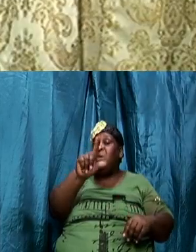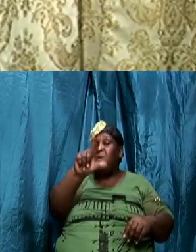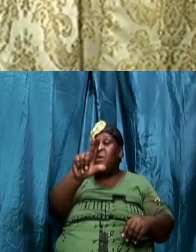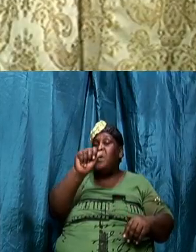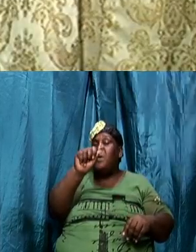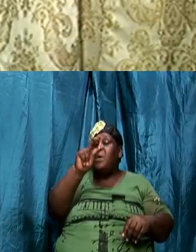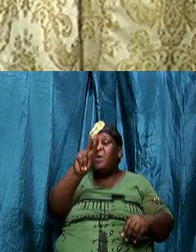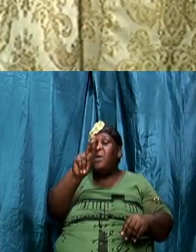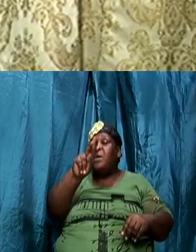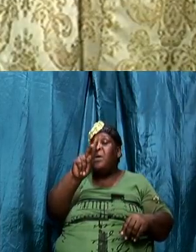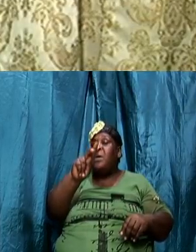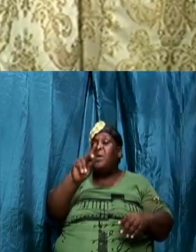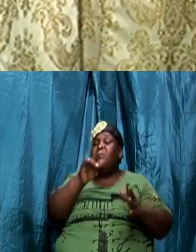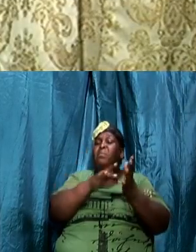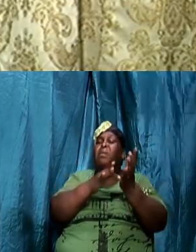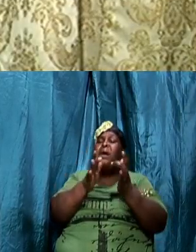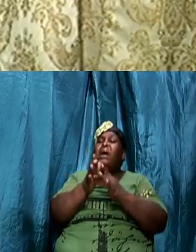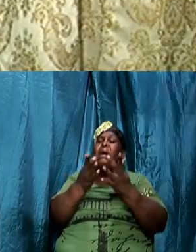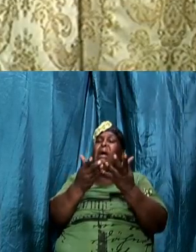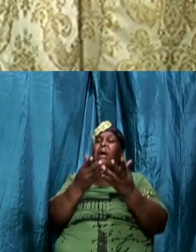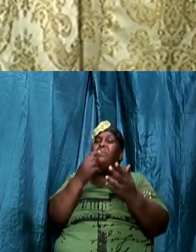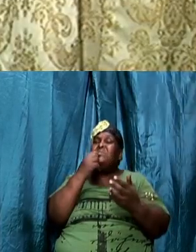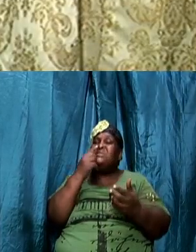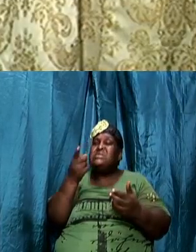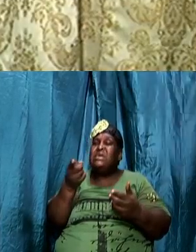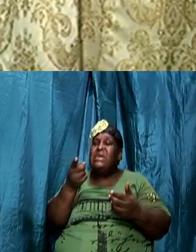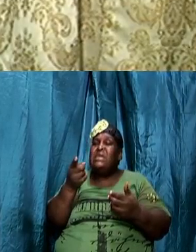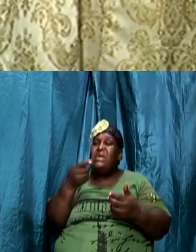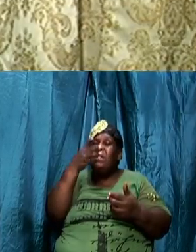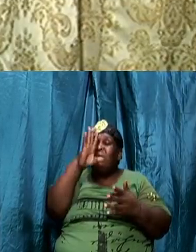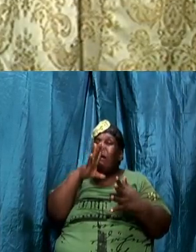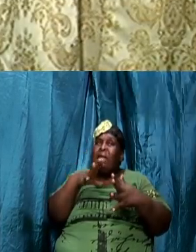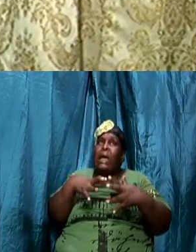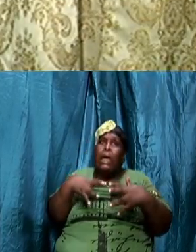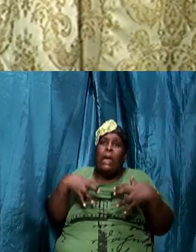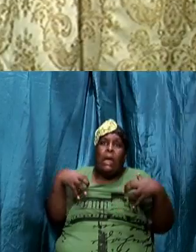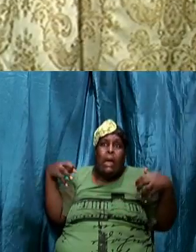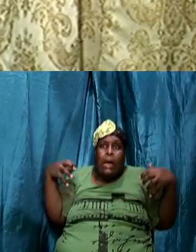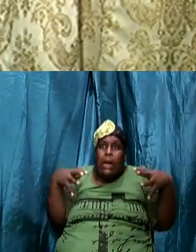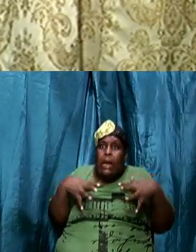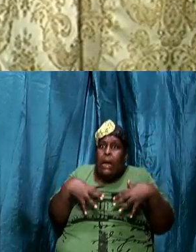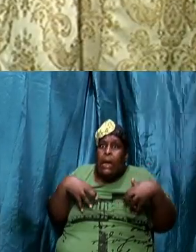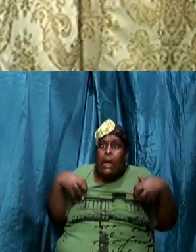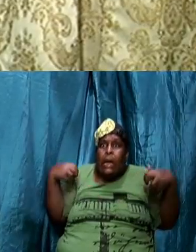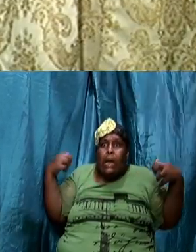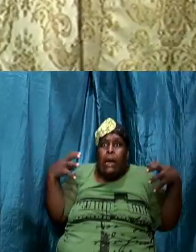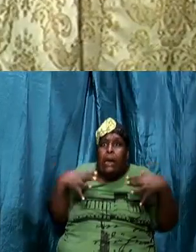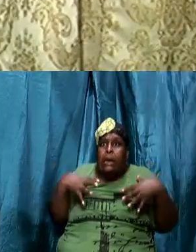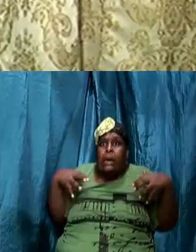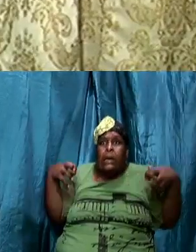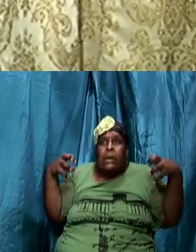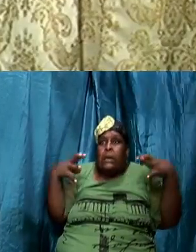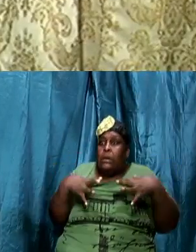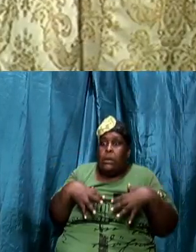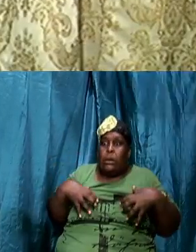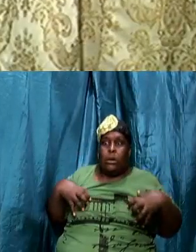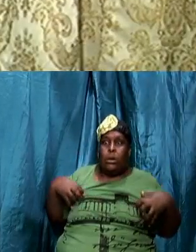The Bible said God was angry. God's wrath was